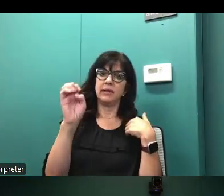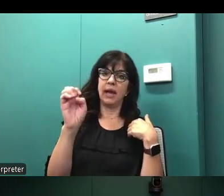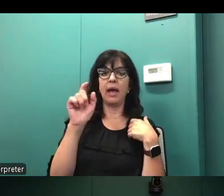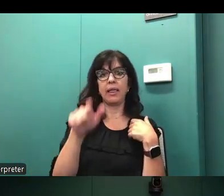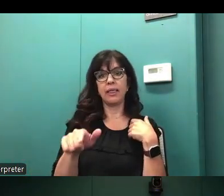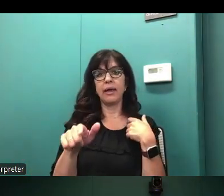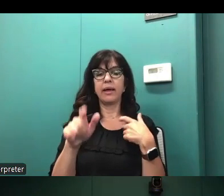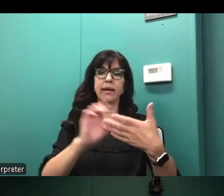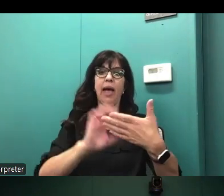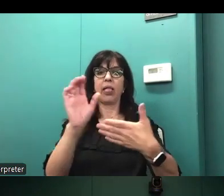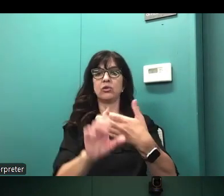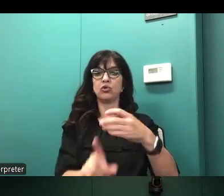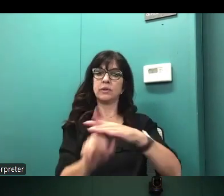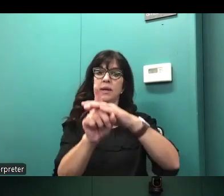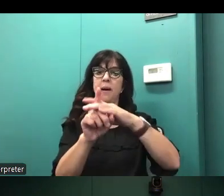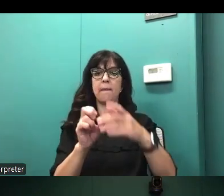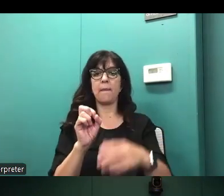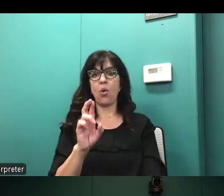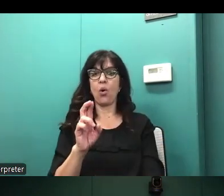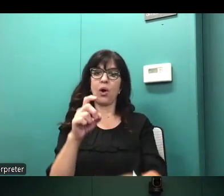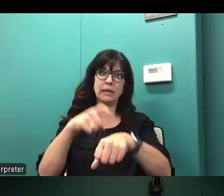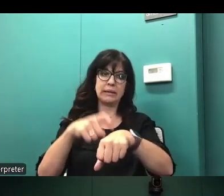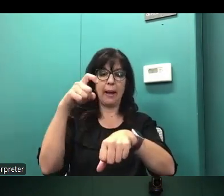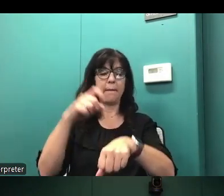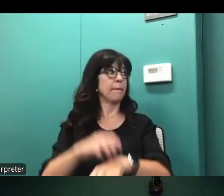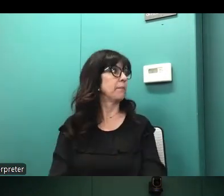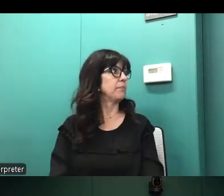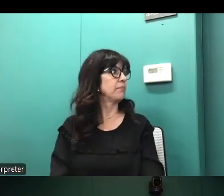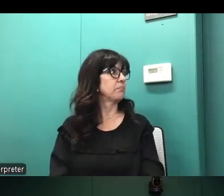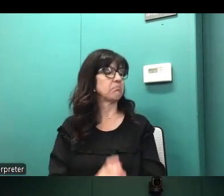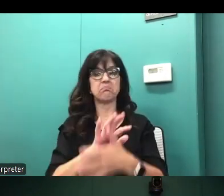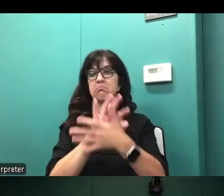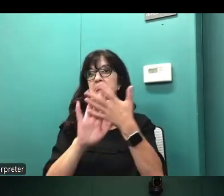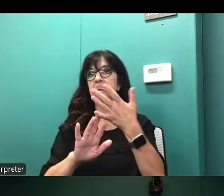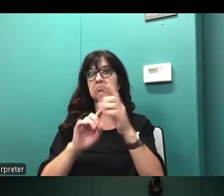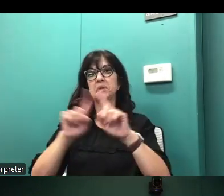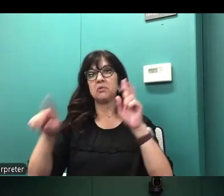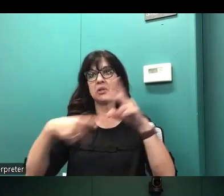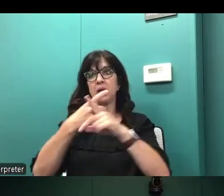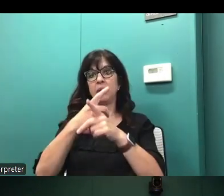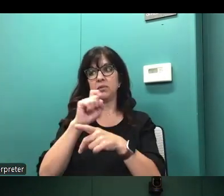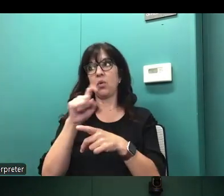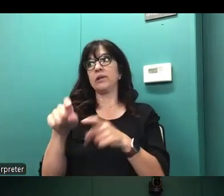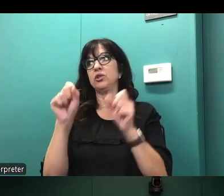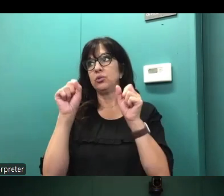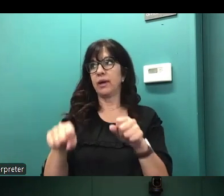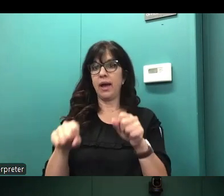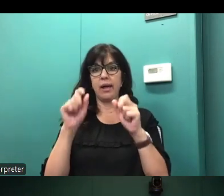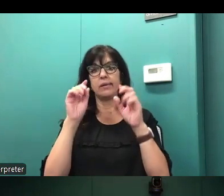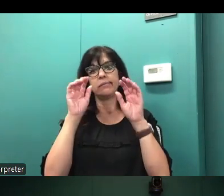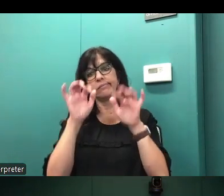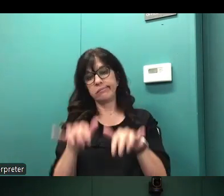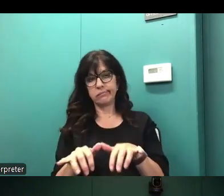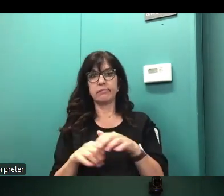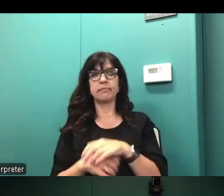little calendar pops up, or obviously a time. So those are all the different types of questions you can put into